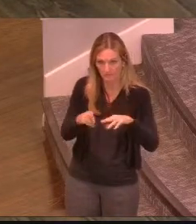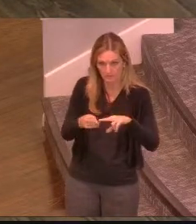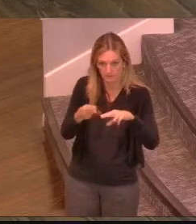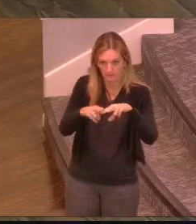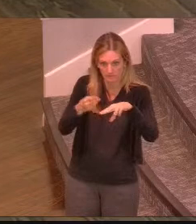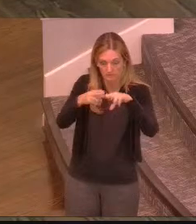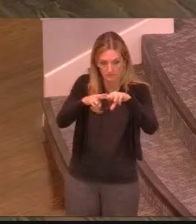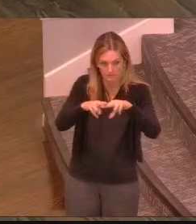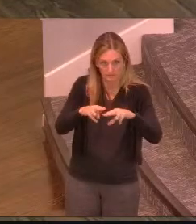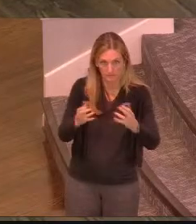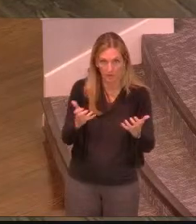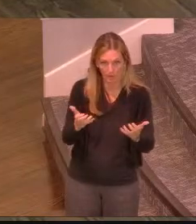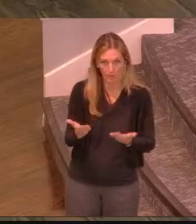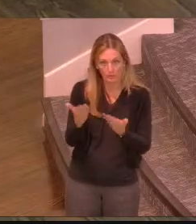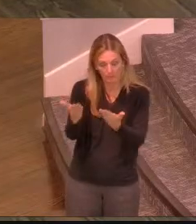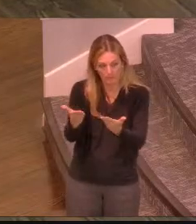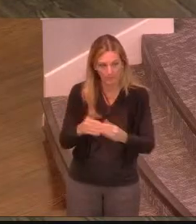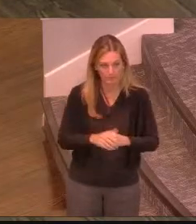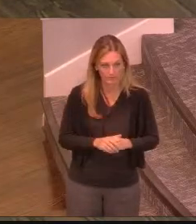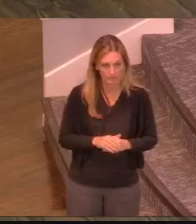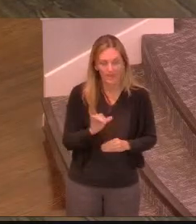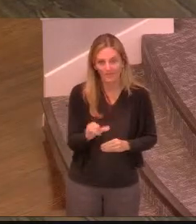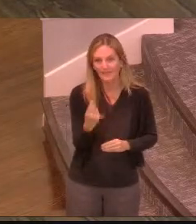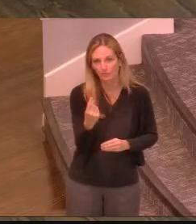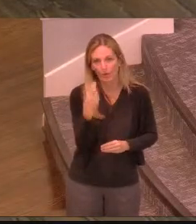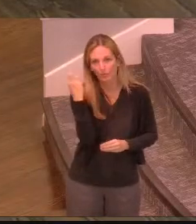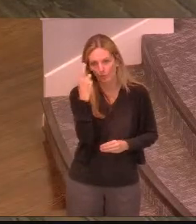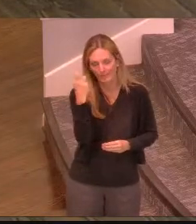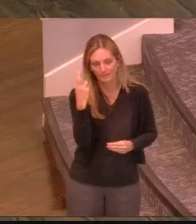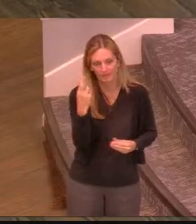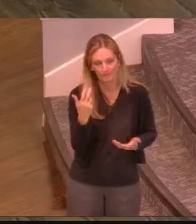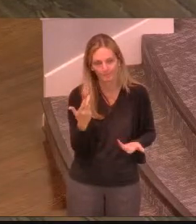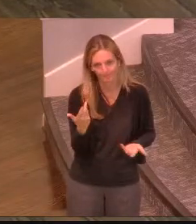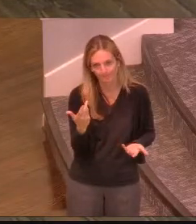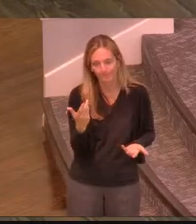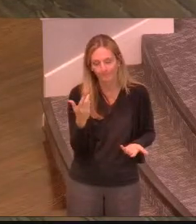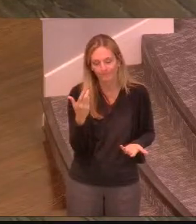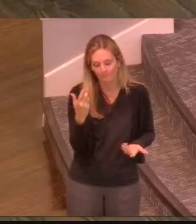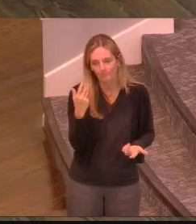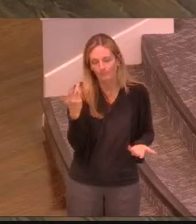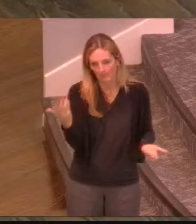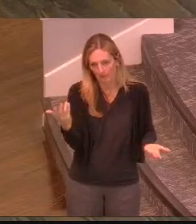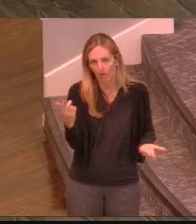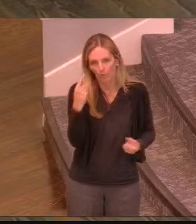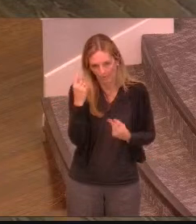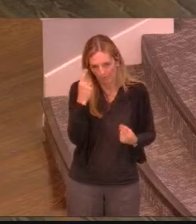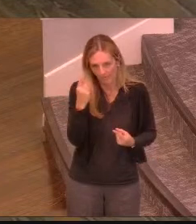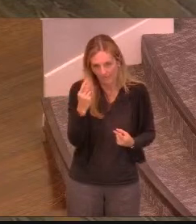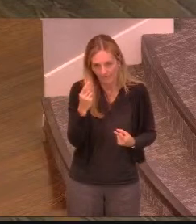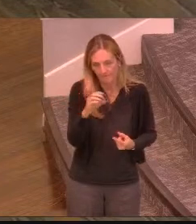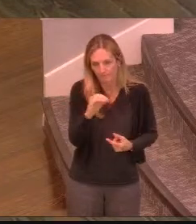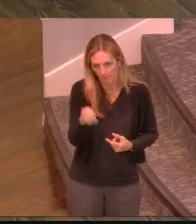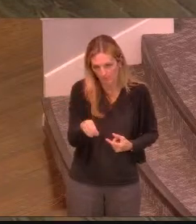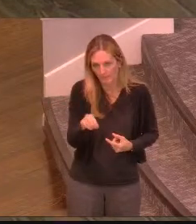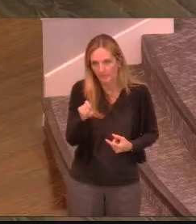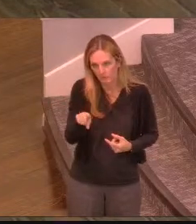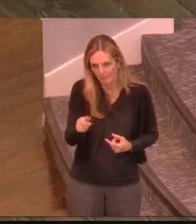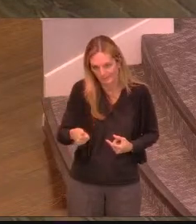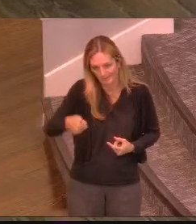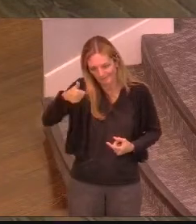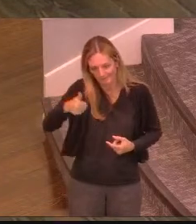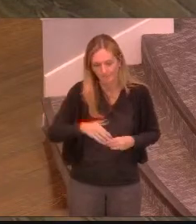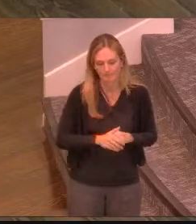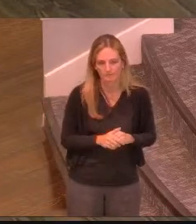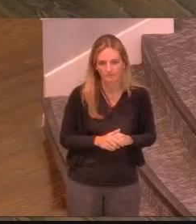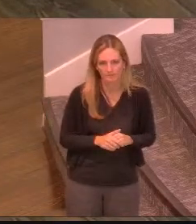propose, that's one of the reasons that we're considering the percentage increases based on cost of